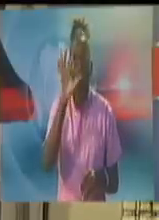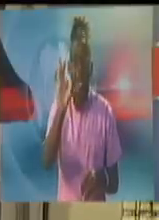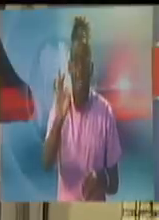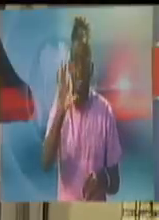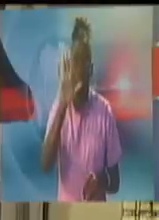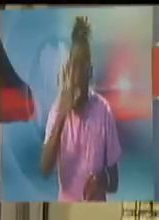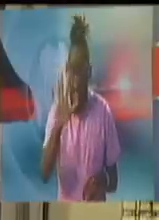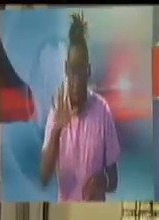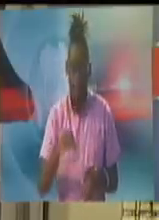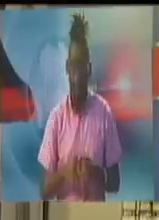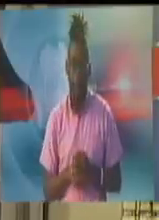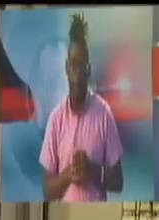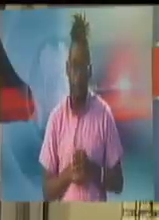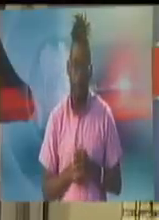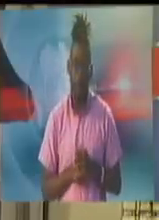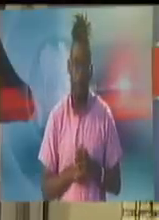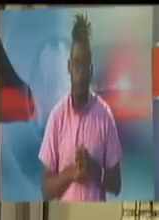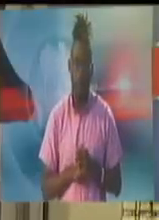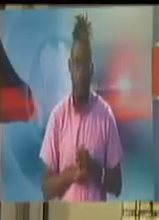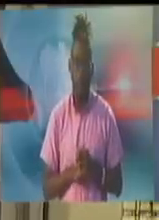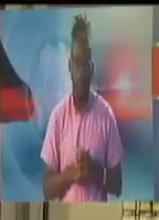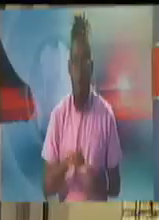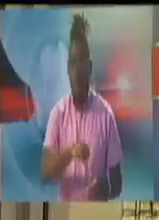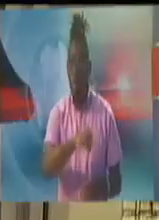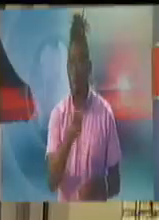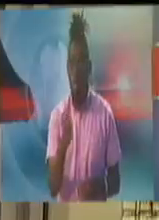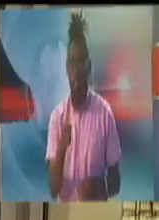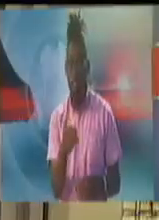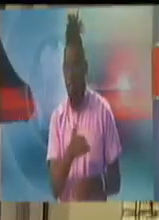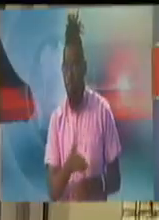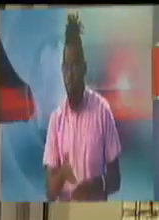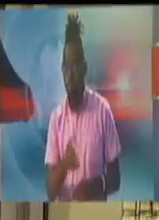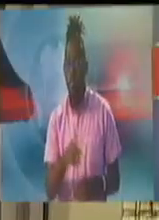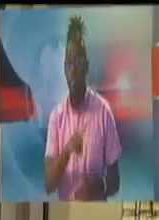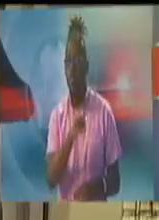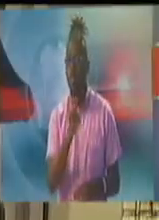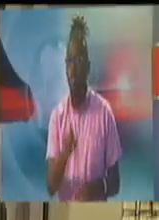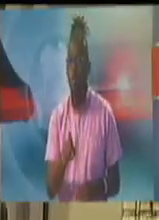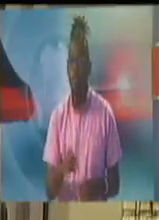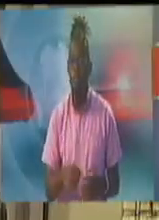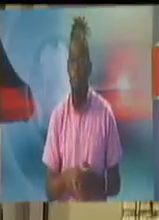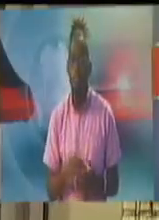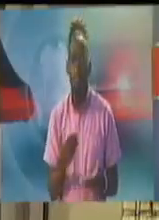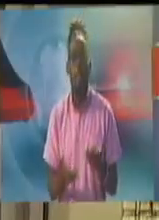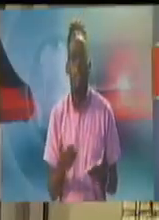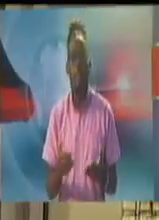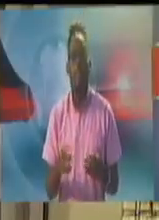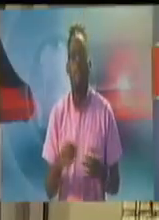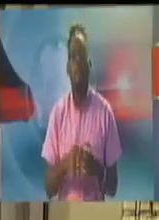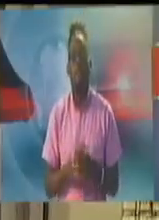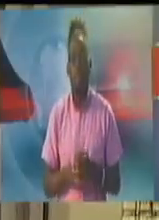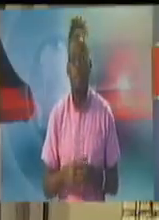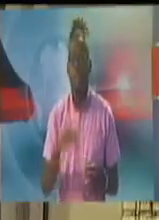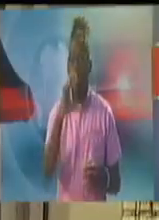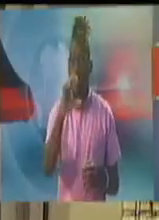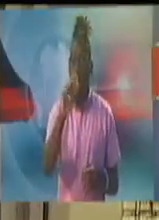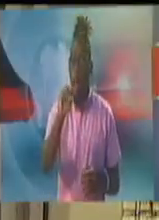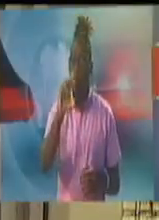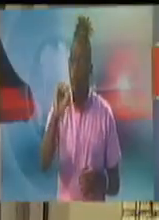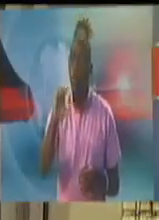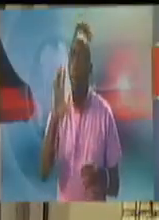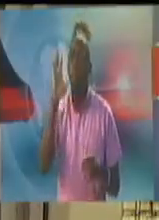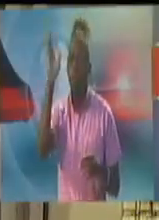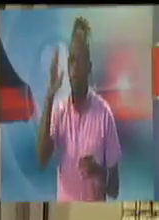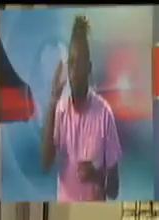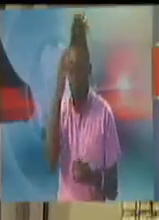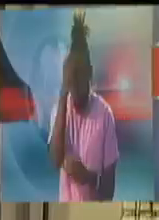1,195. Right, on the second part of your question, I will have to have the chief medical officer give me some data or information on the second part